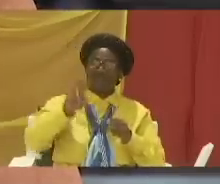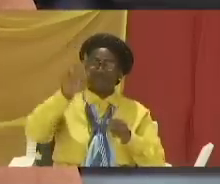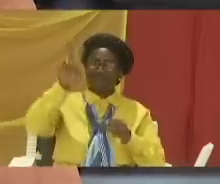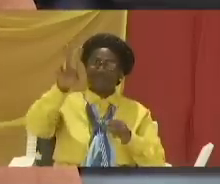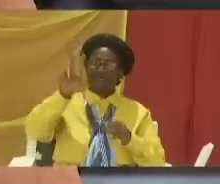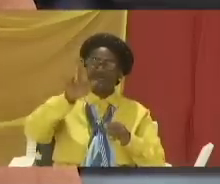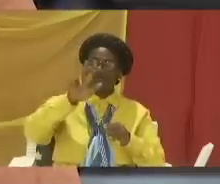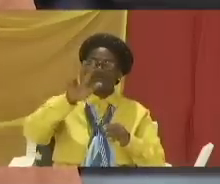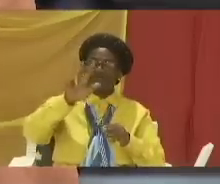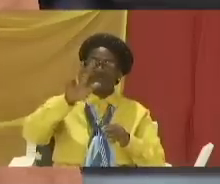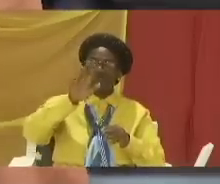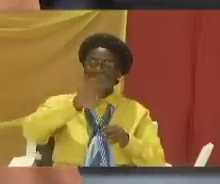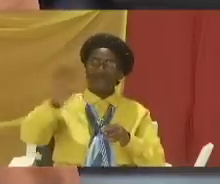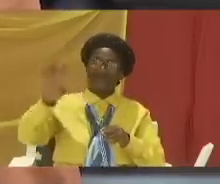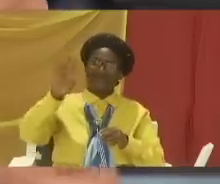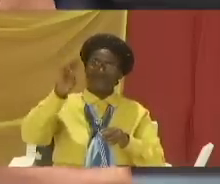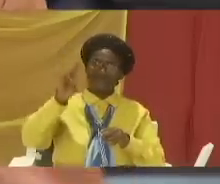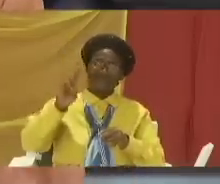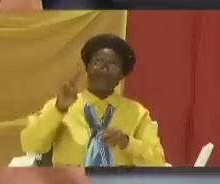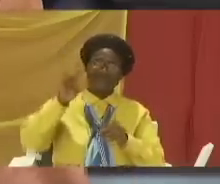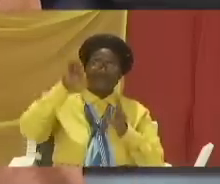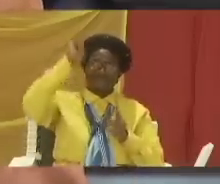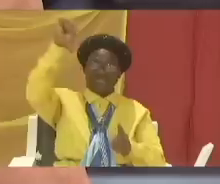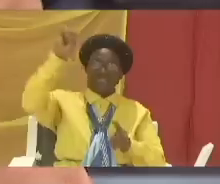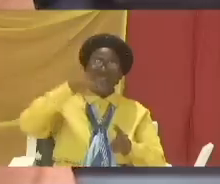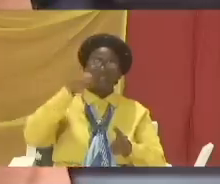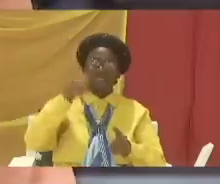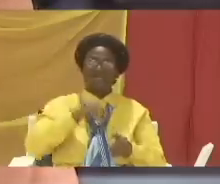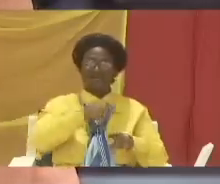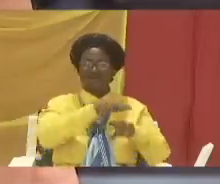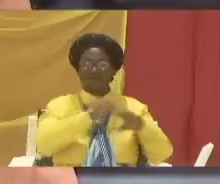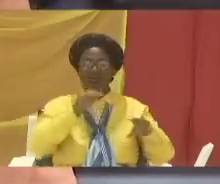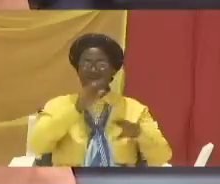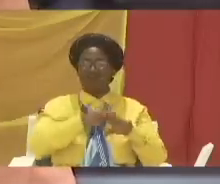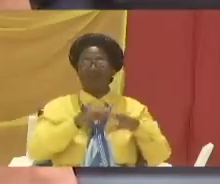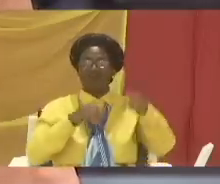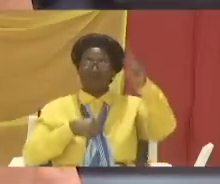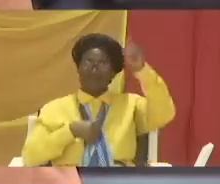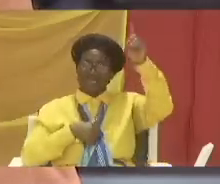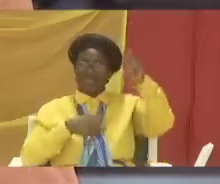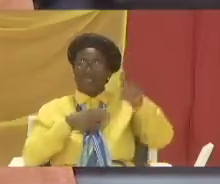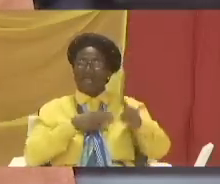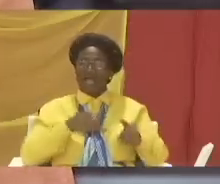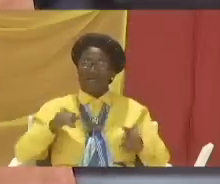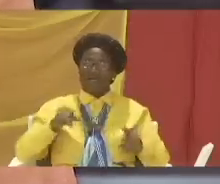verse 3. He said, call on me. I will answer you.